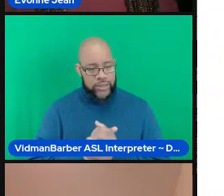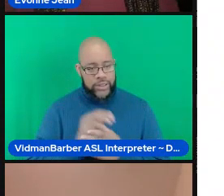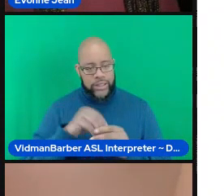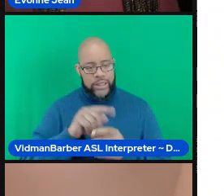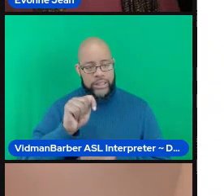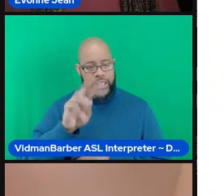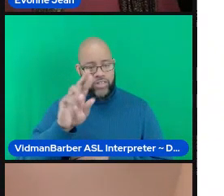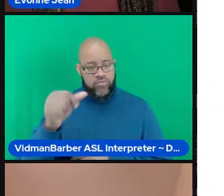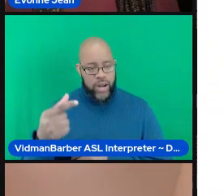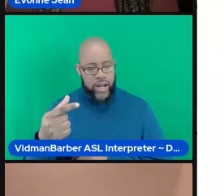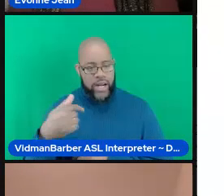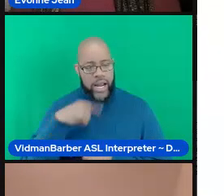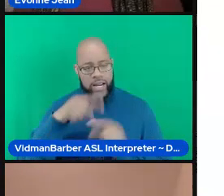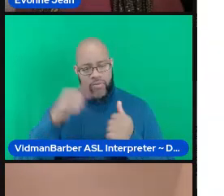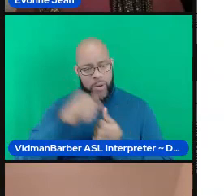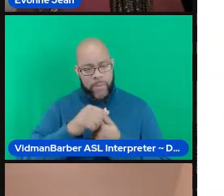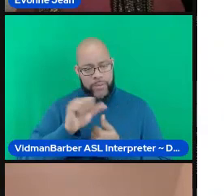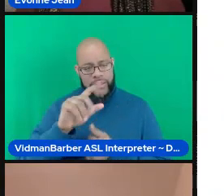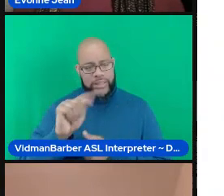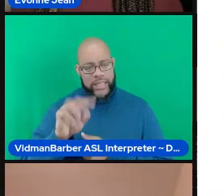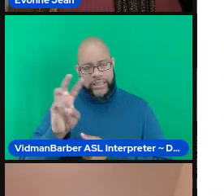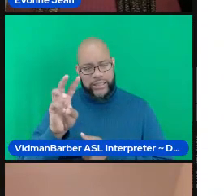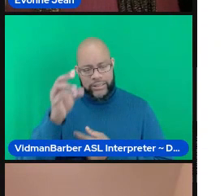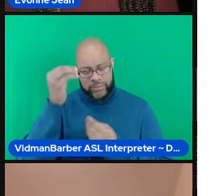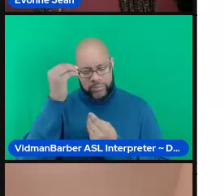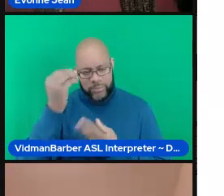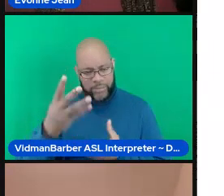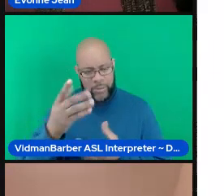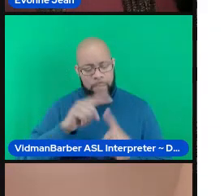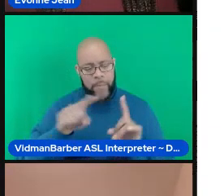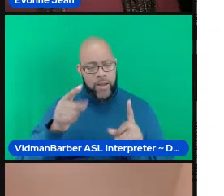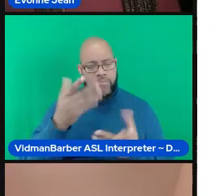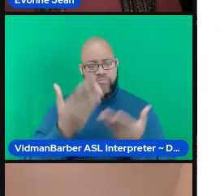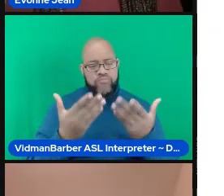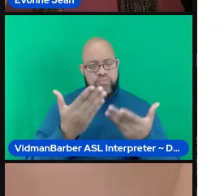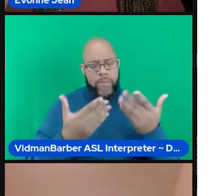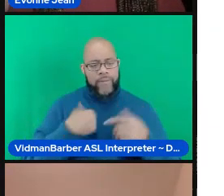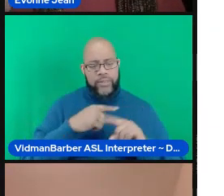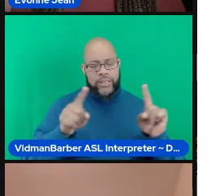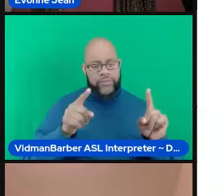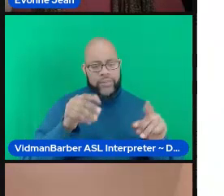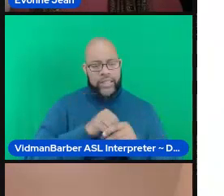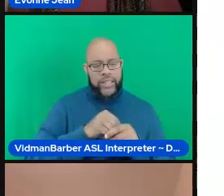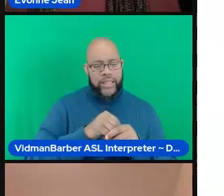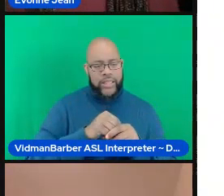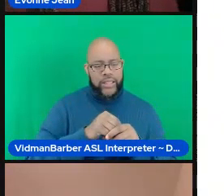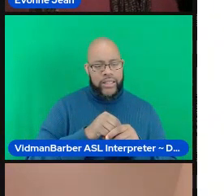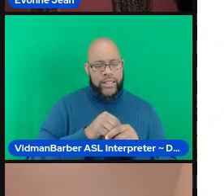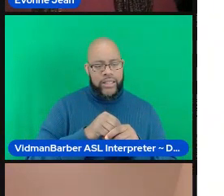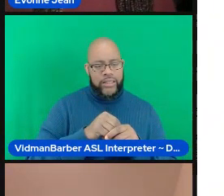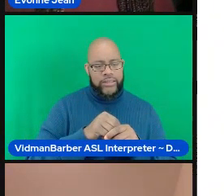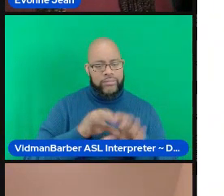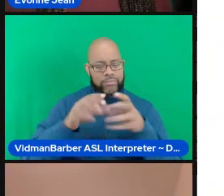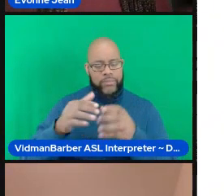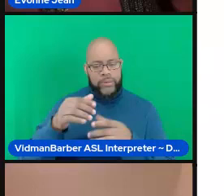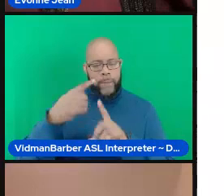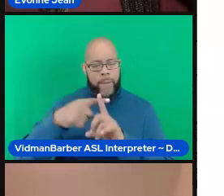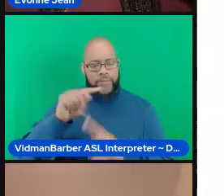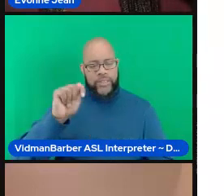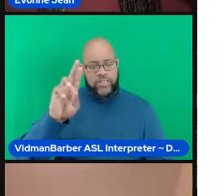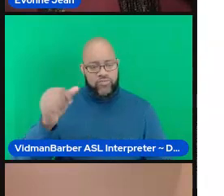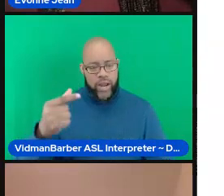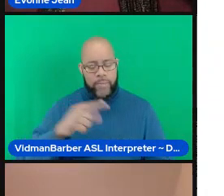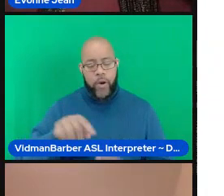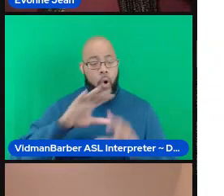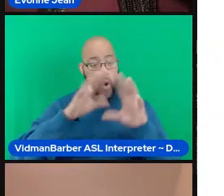Tregs. I can't remember the STAT6 data, but there is probably a difference in the GAD3 positive Tregs. But overall Tregs,